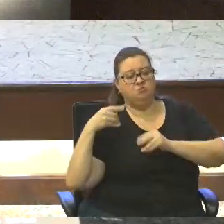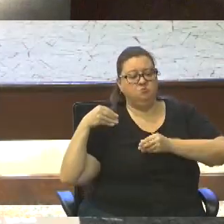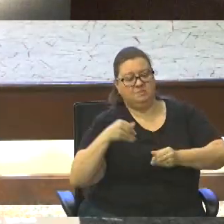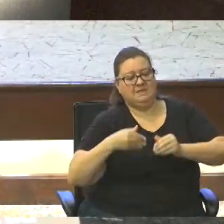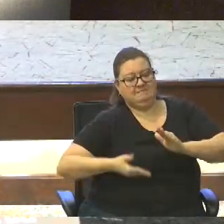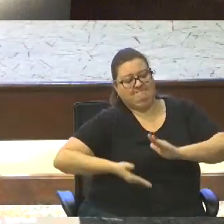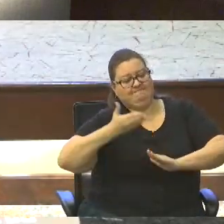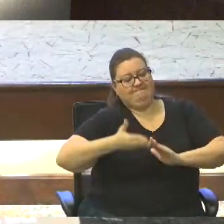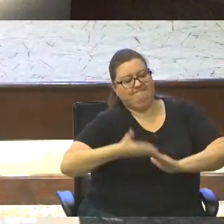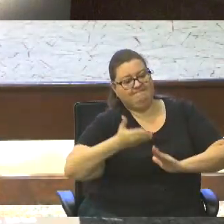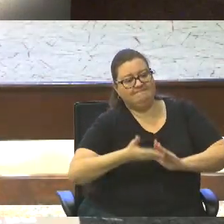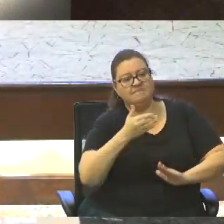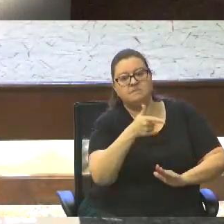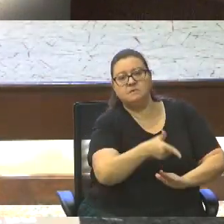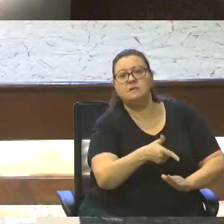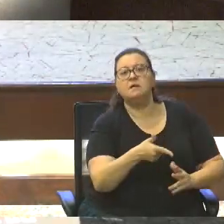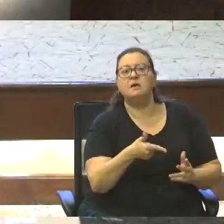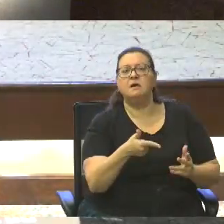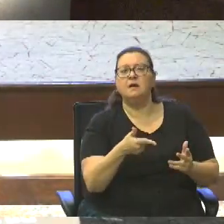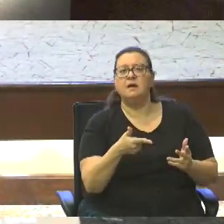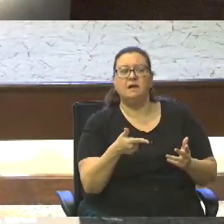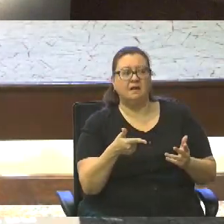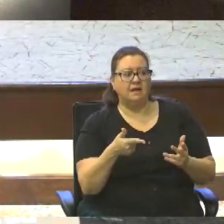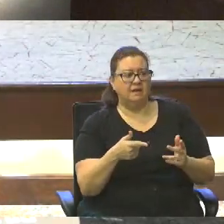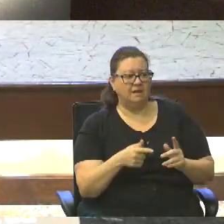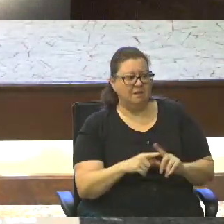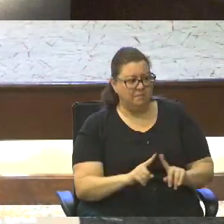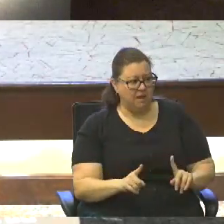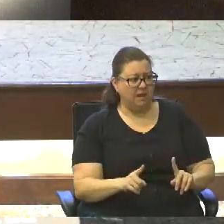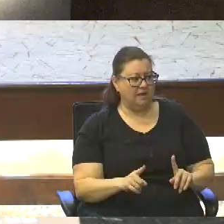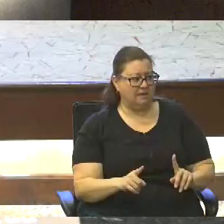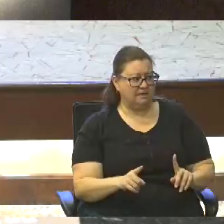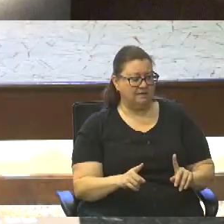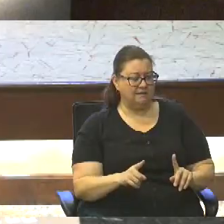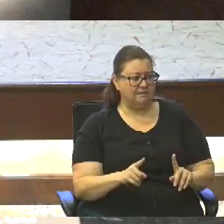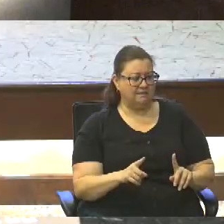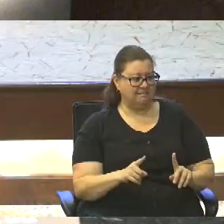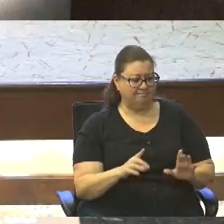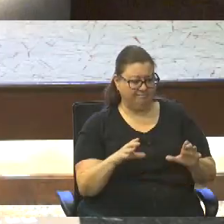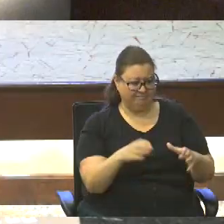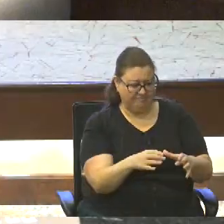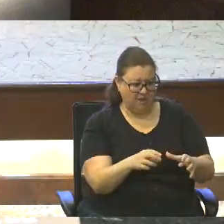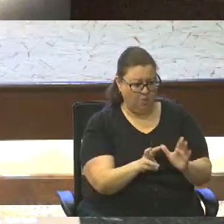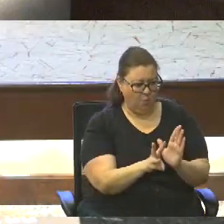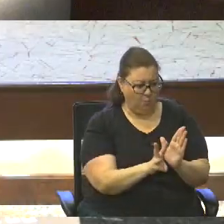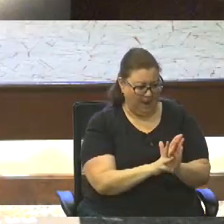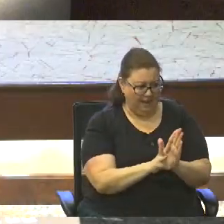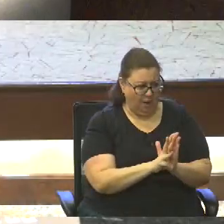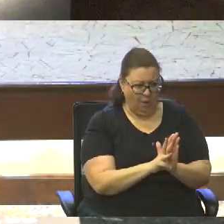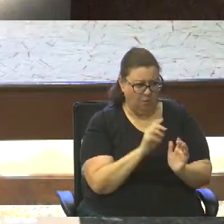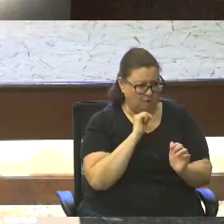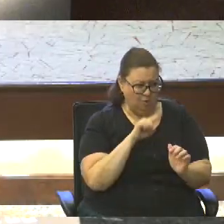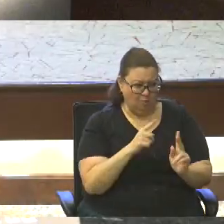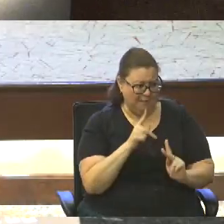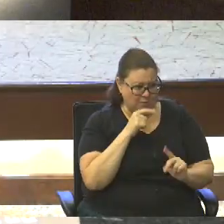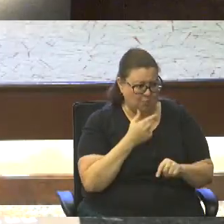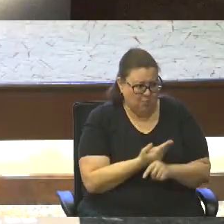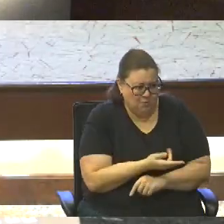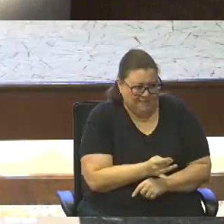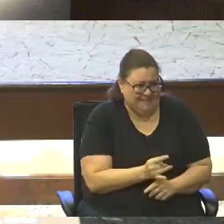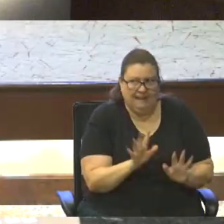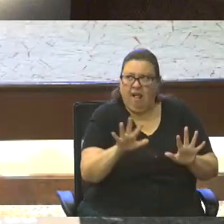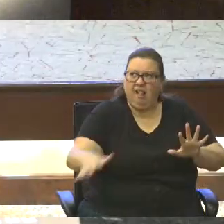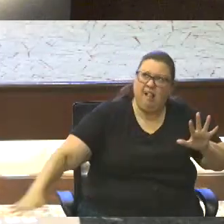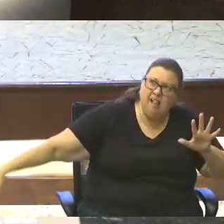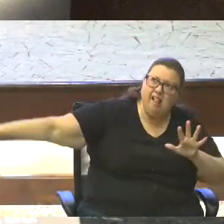region that benefits so many more people than just Wacoans. And, that